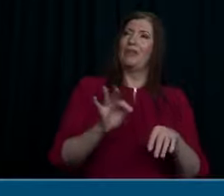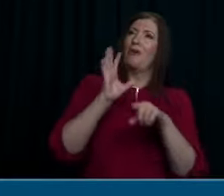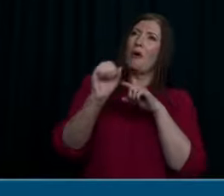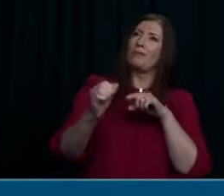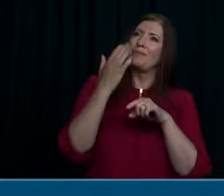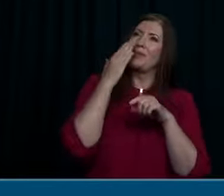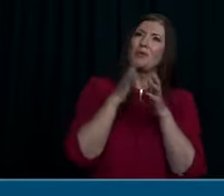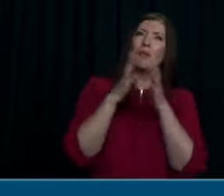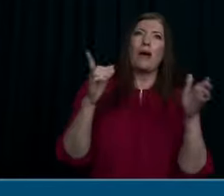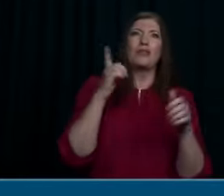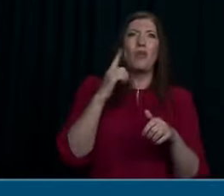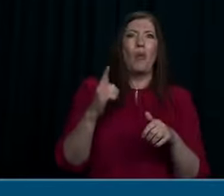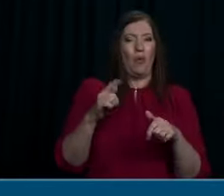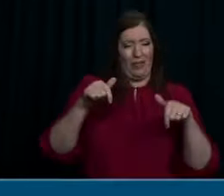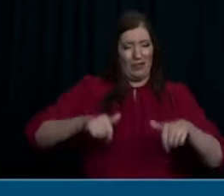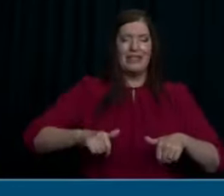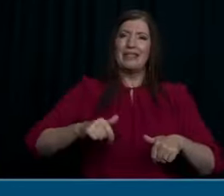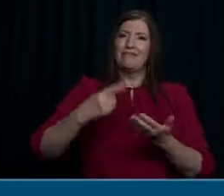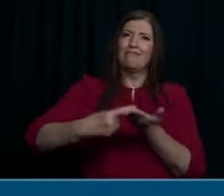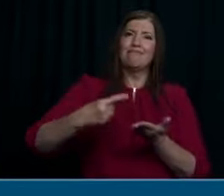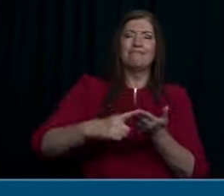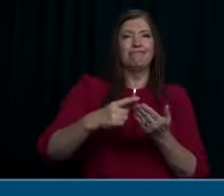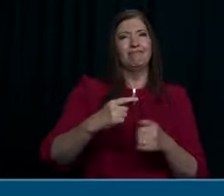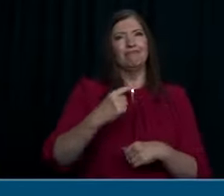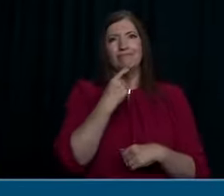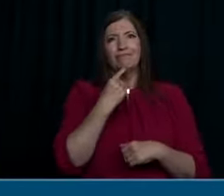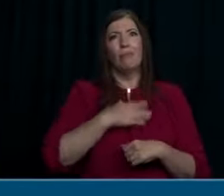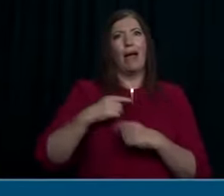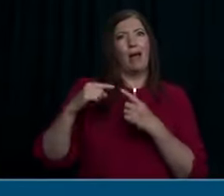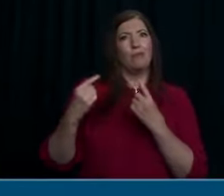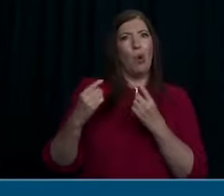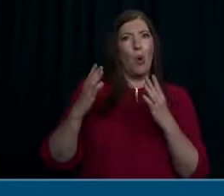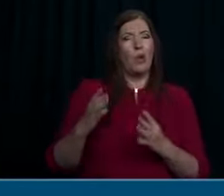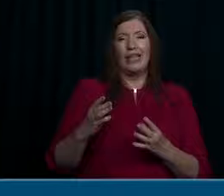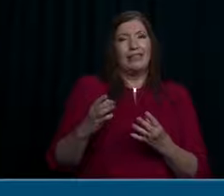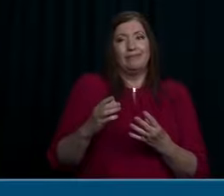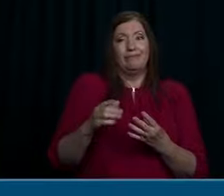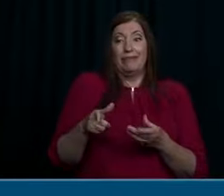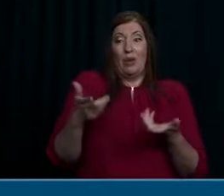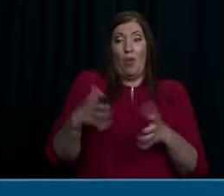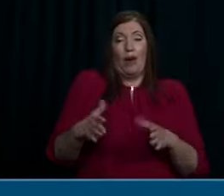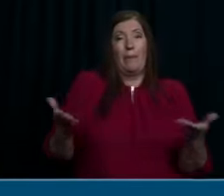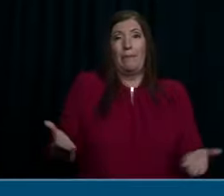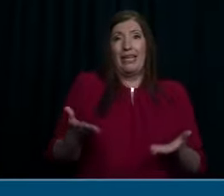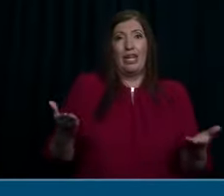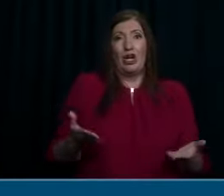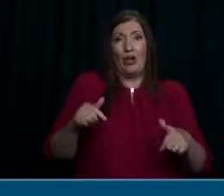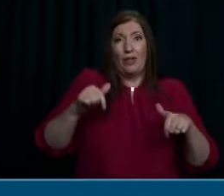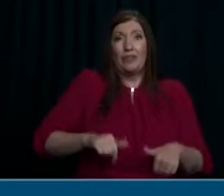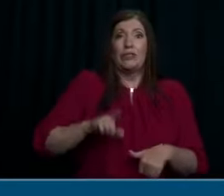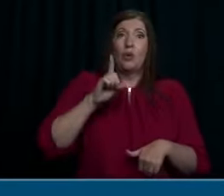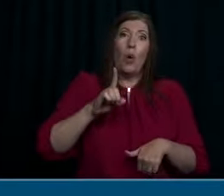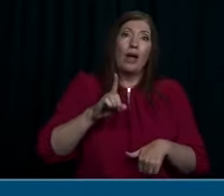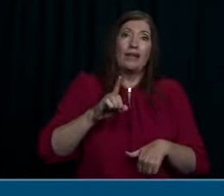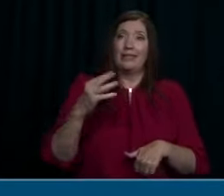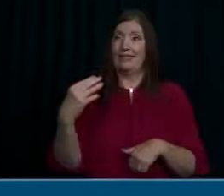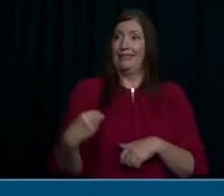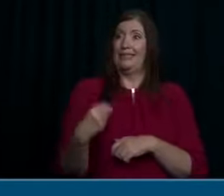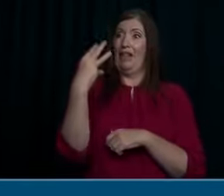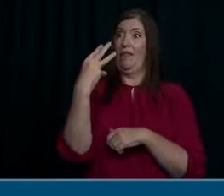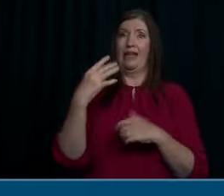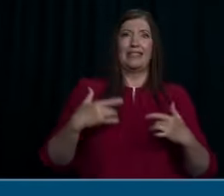so much for having this. I'm very disappointed that my opponent just neglected to want to be here. This was the only televised event that we're going to